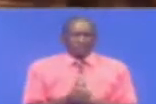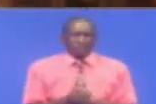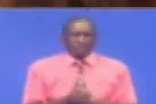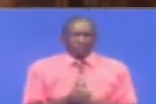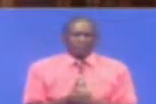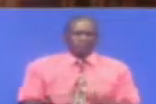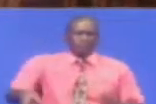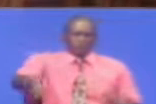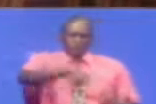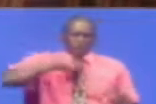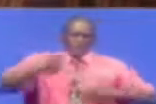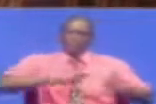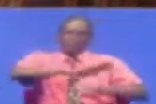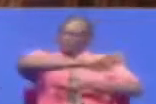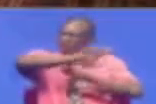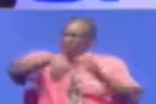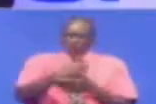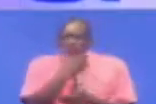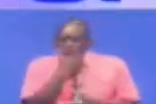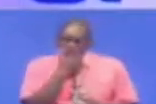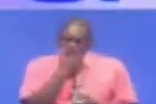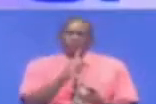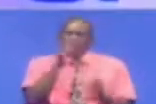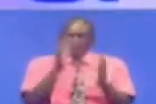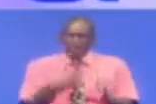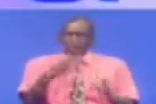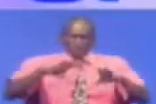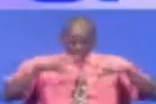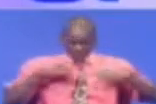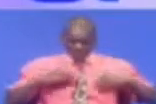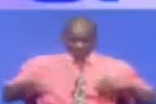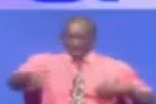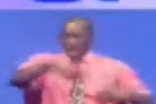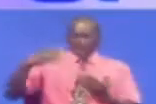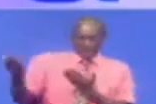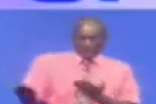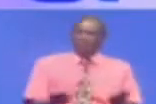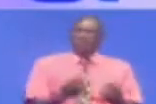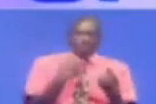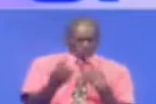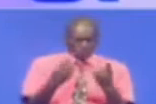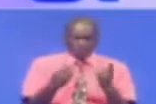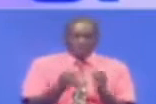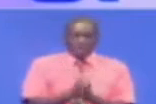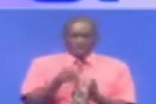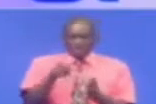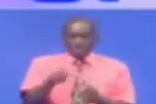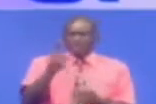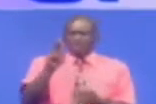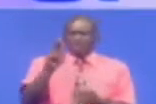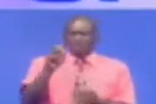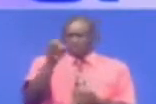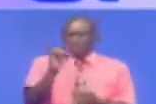We appreciate all the wonderful speakers who accepted our invitation to speak at this Kusi